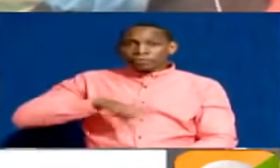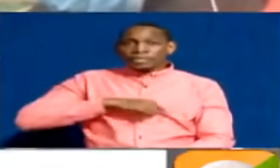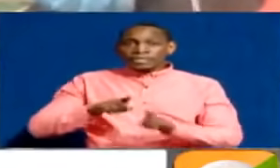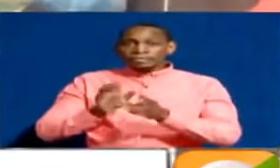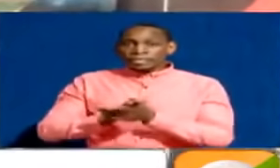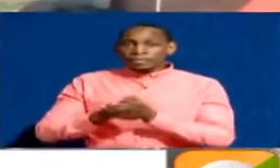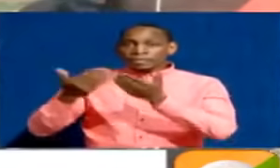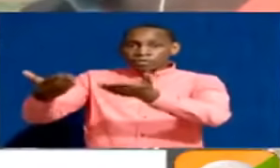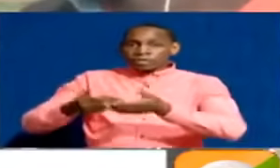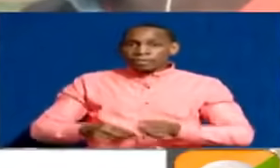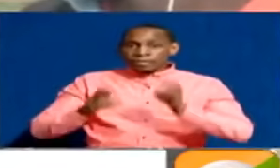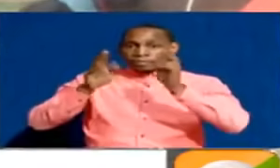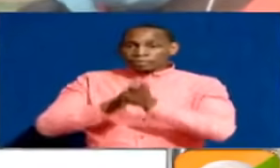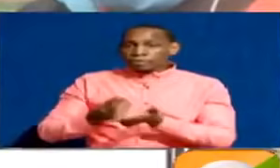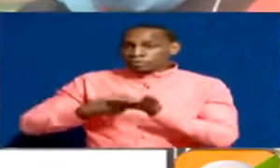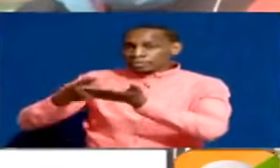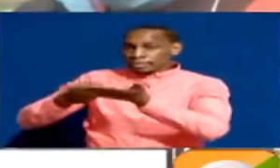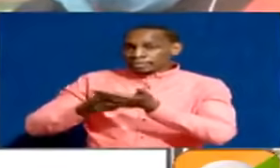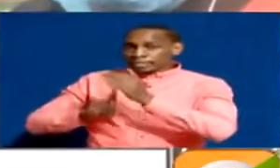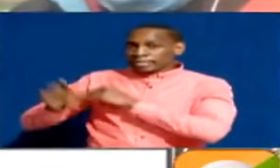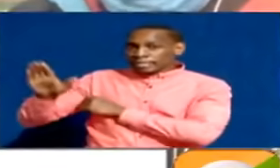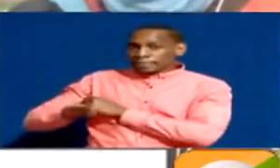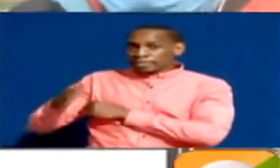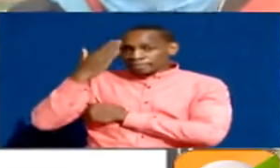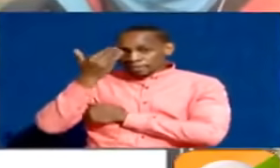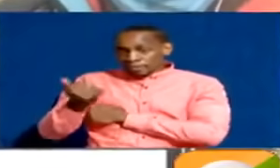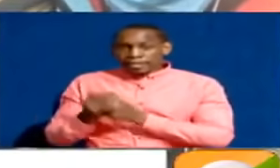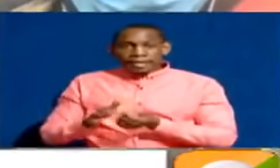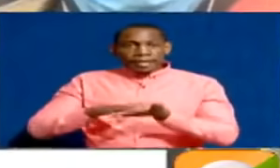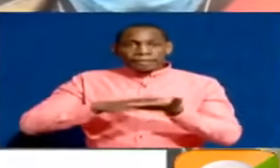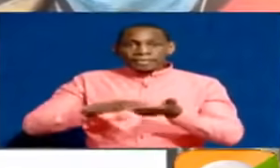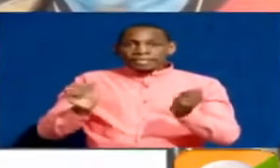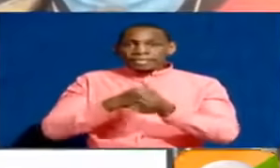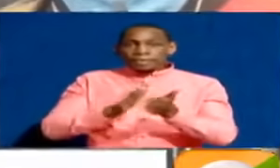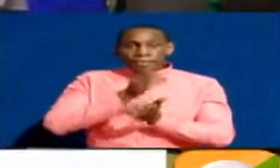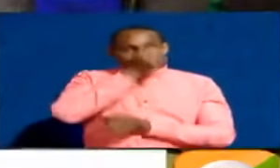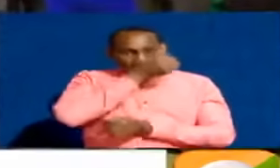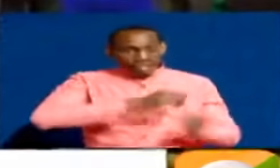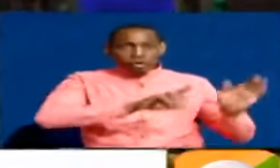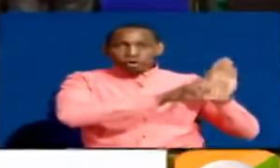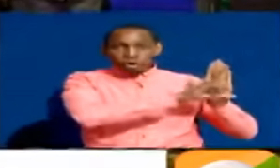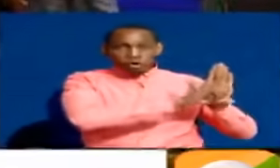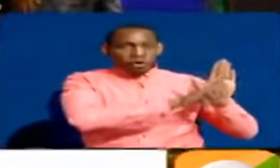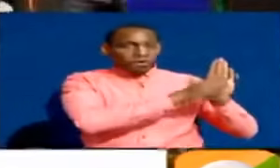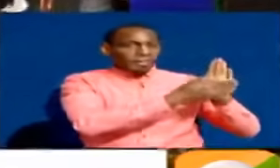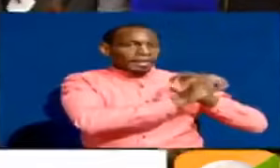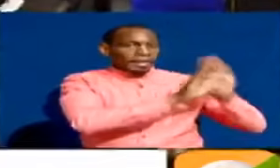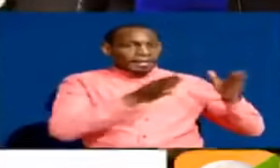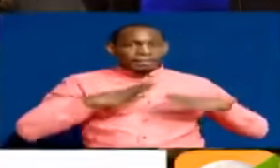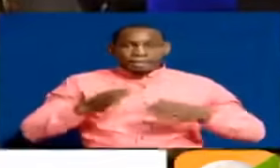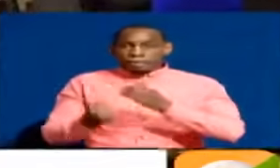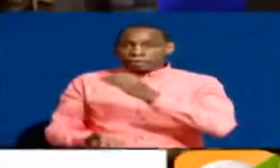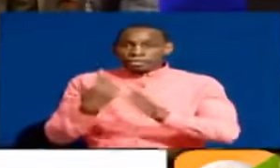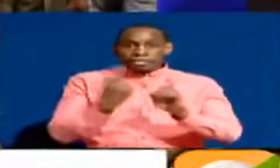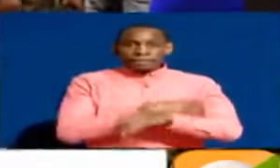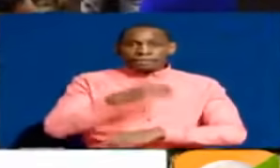also going to bring a motion to discuss you on the floor of the house, because basically you cannot be blind to the law. It's very clear. Those who have